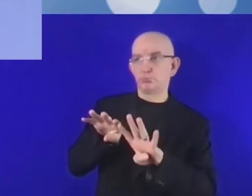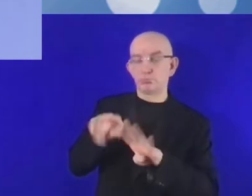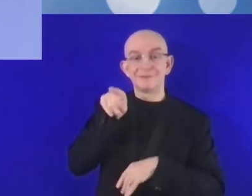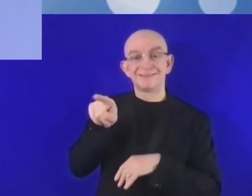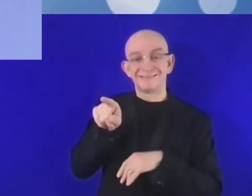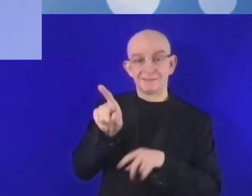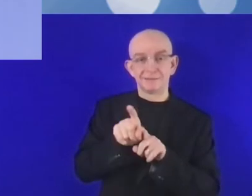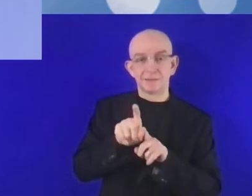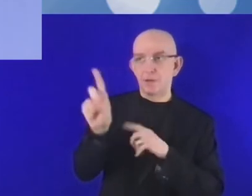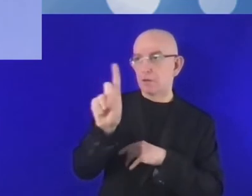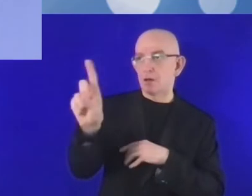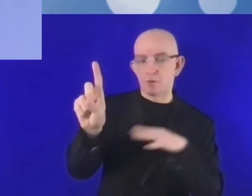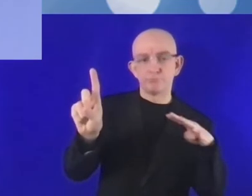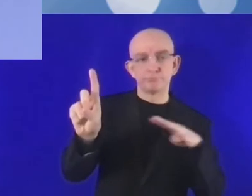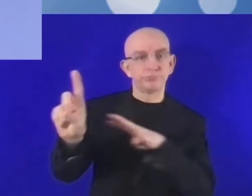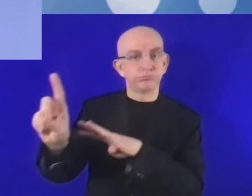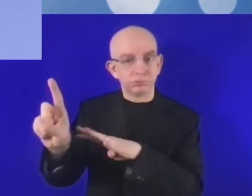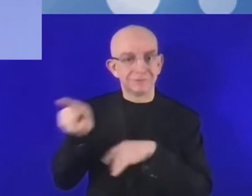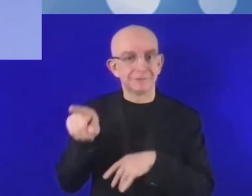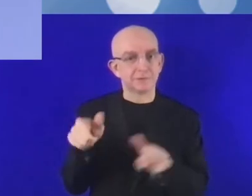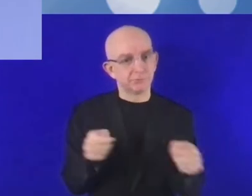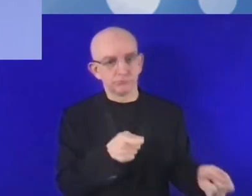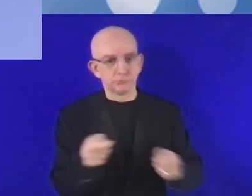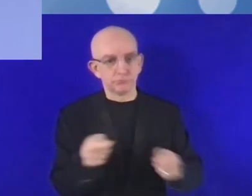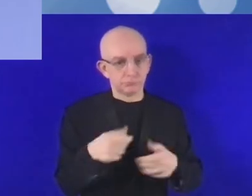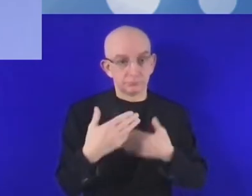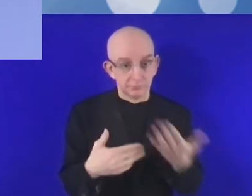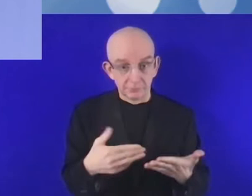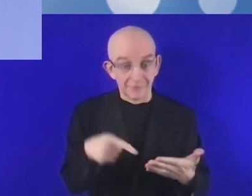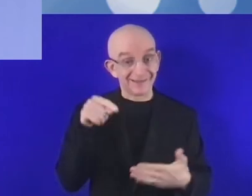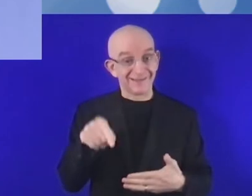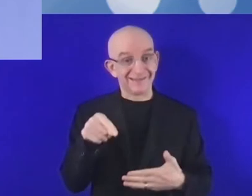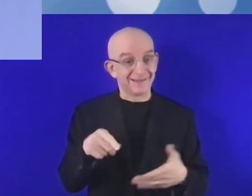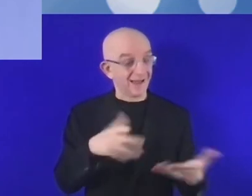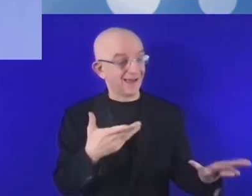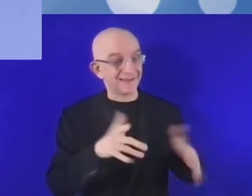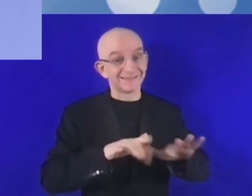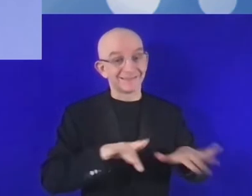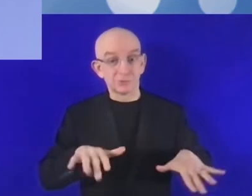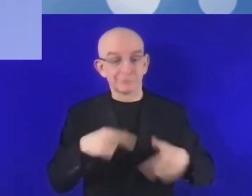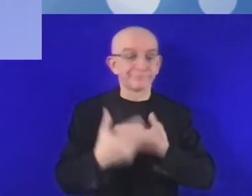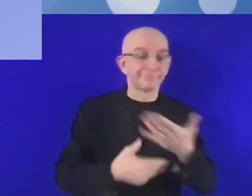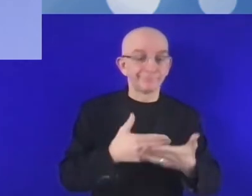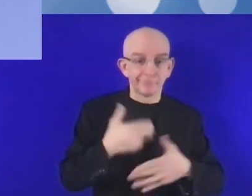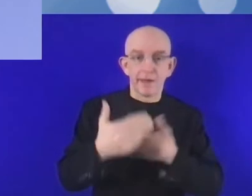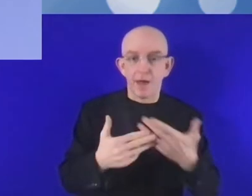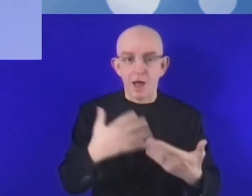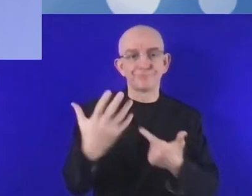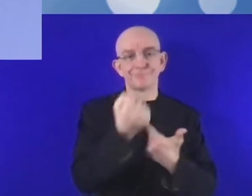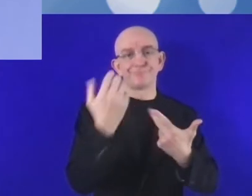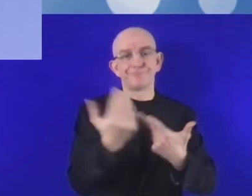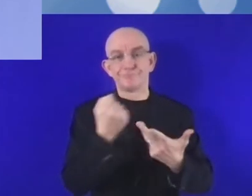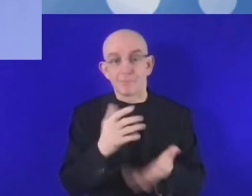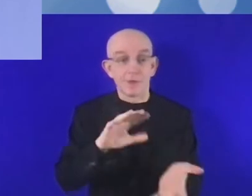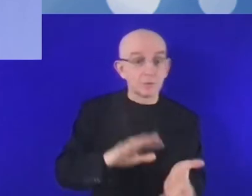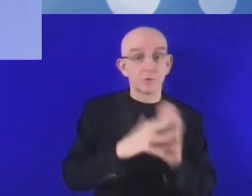opportunity or transformation without the commitment of the leadership and coming